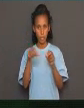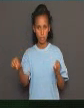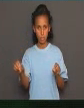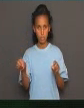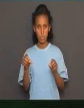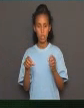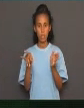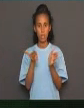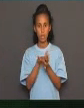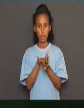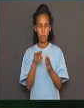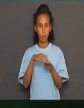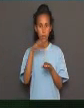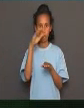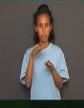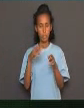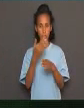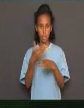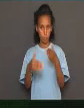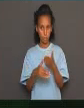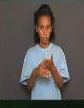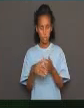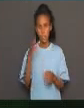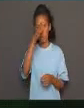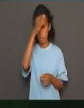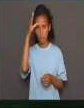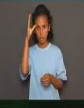2,355 meters above sea level.